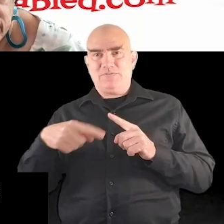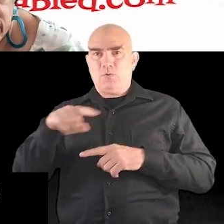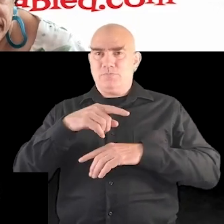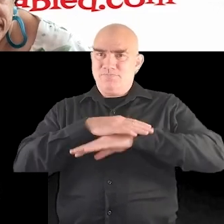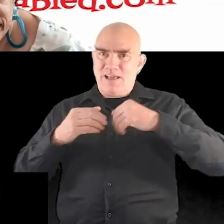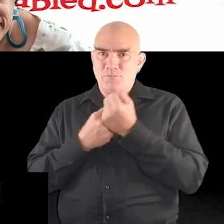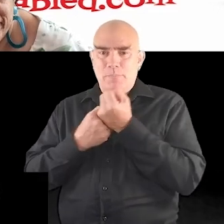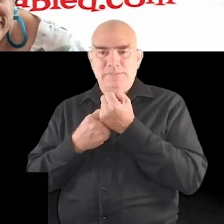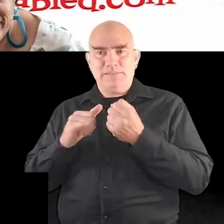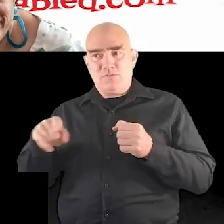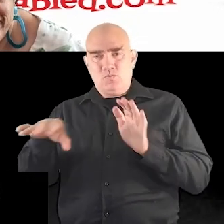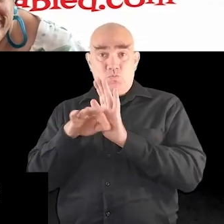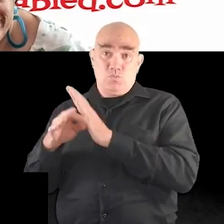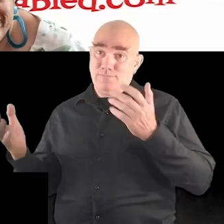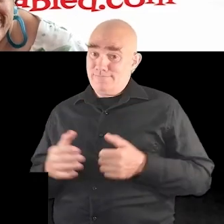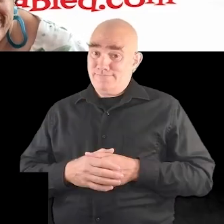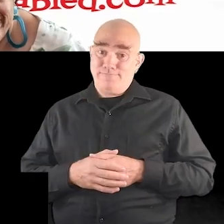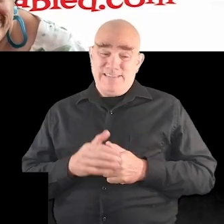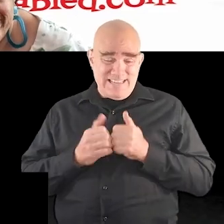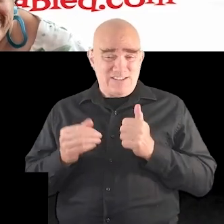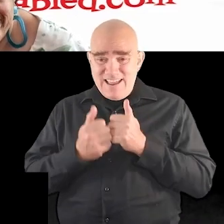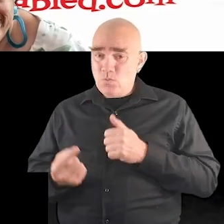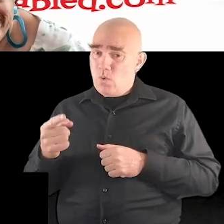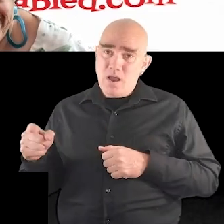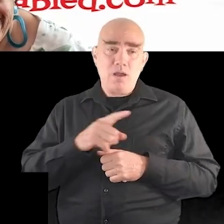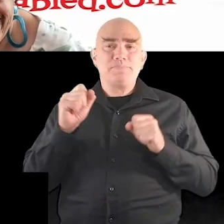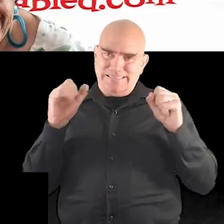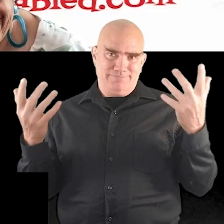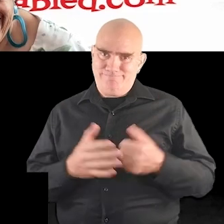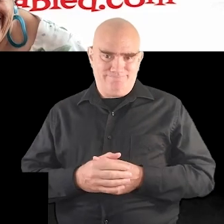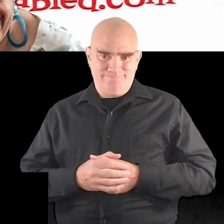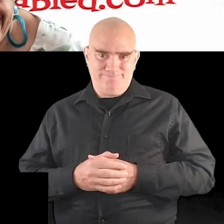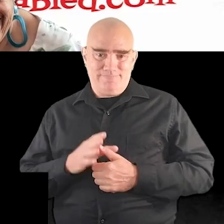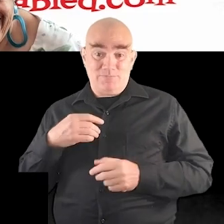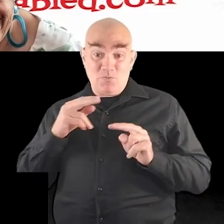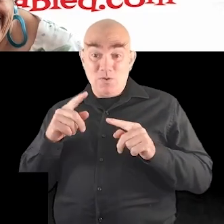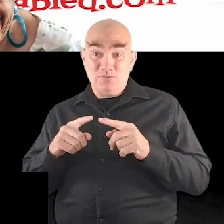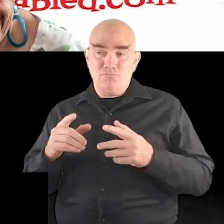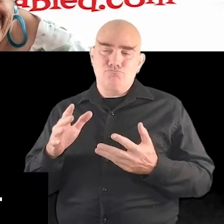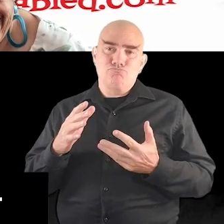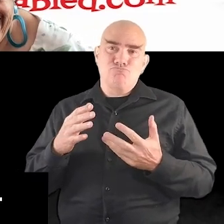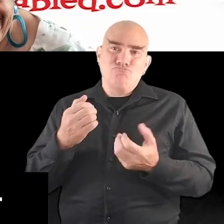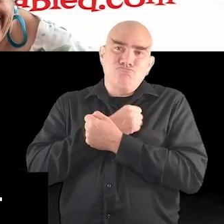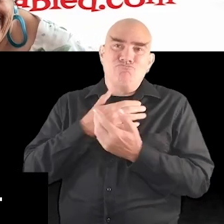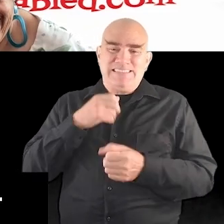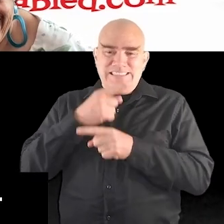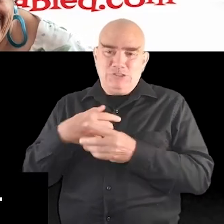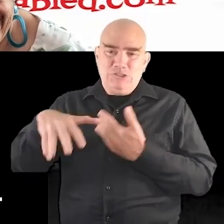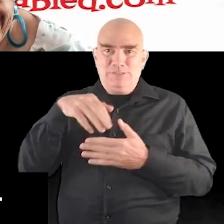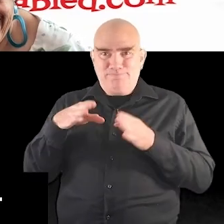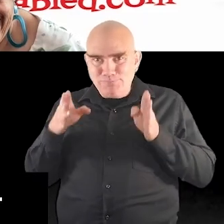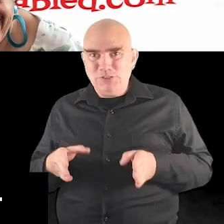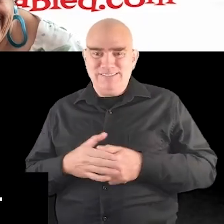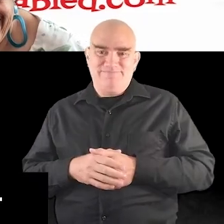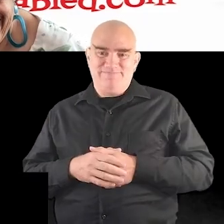unique perspective to those platforms that they're choosing. And each and every one of them are amazing, and I'm looking forward to embracing my sisters